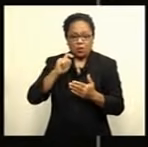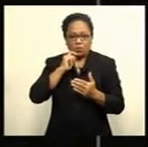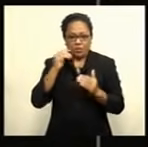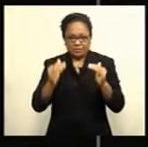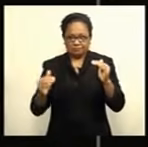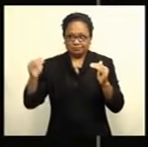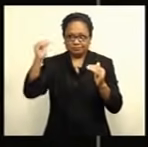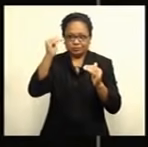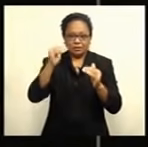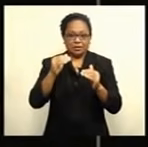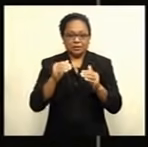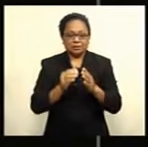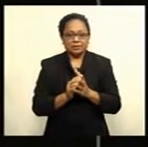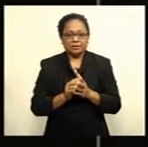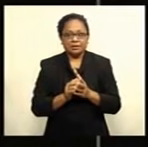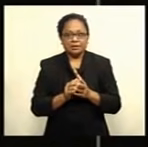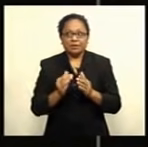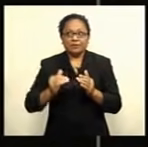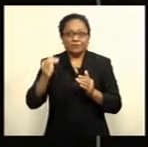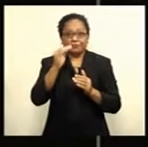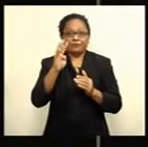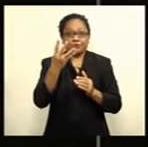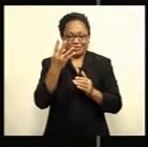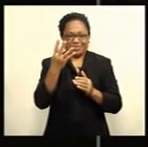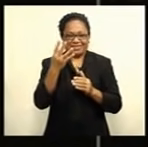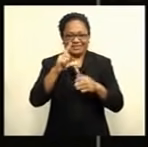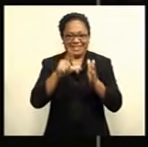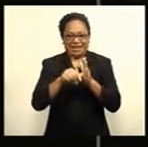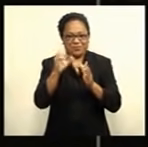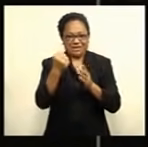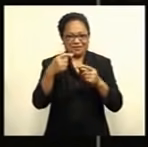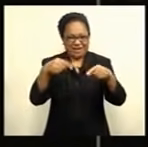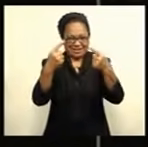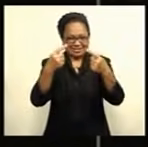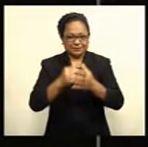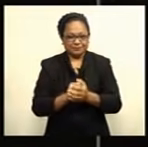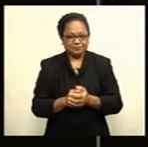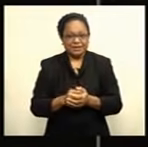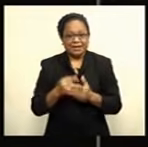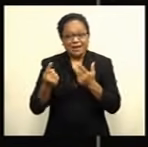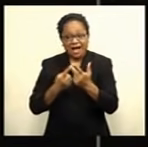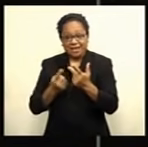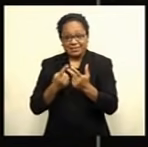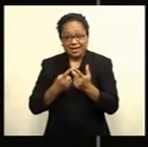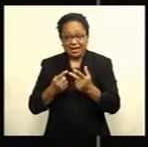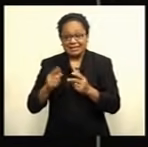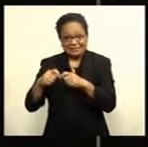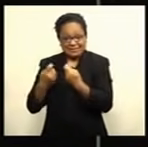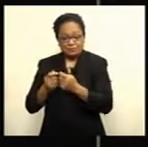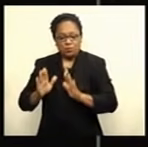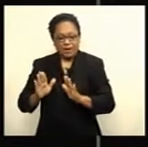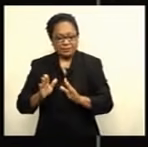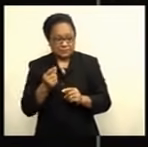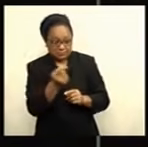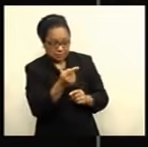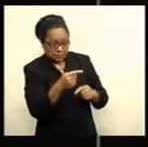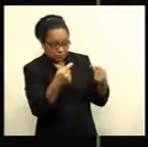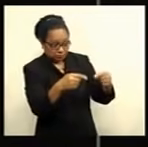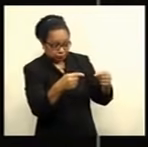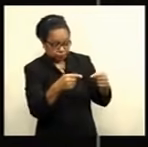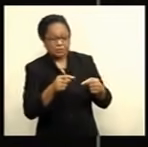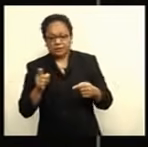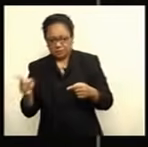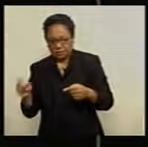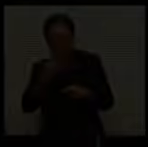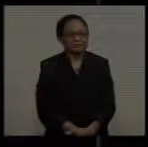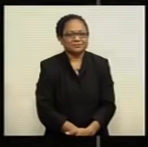4th consecutive preliminary final, while Penrith will play the winner of the elimination final between Parramatta